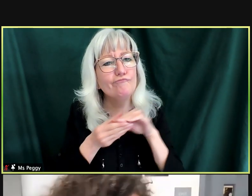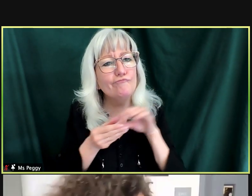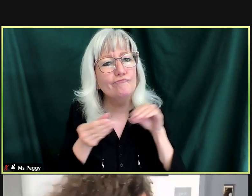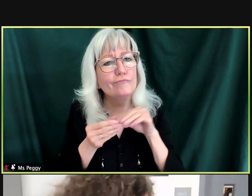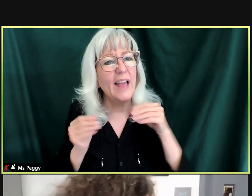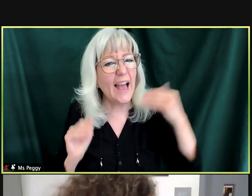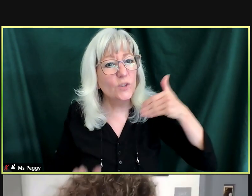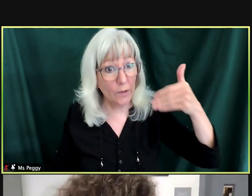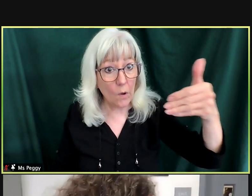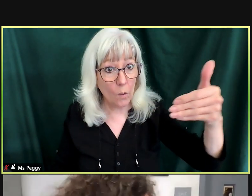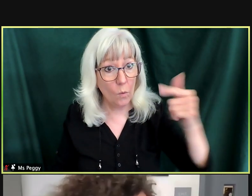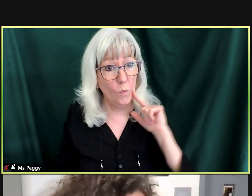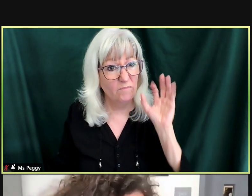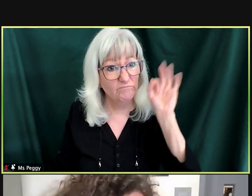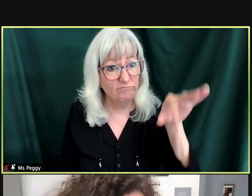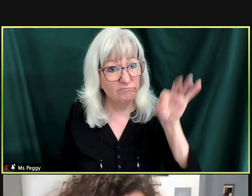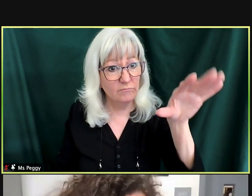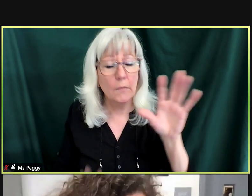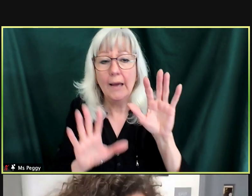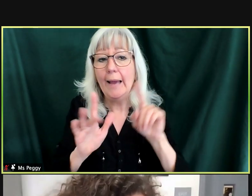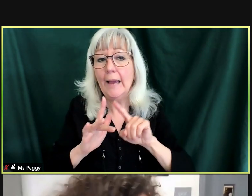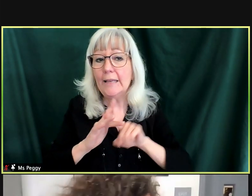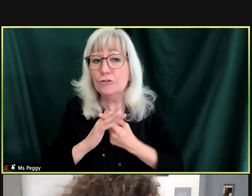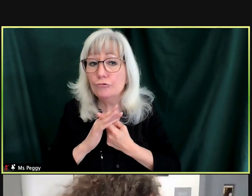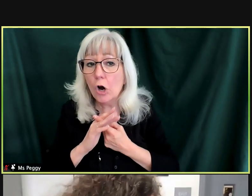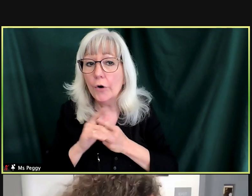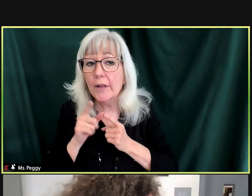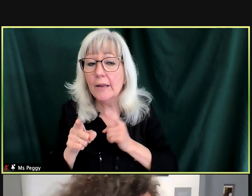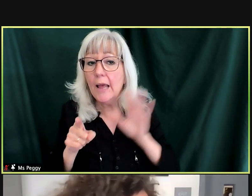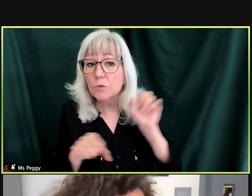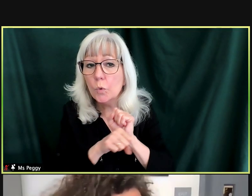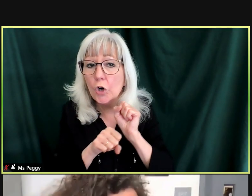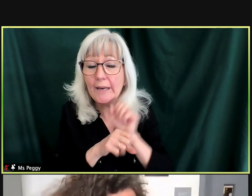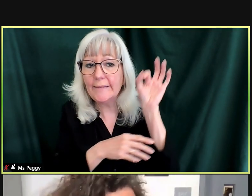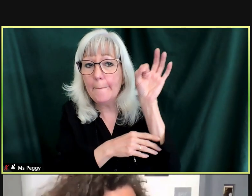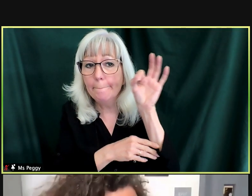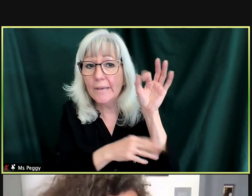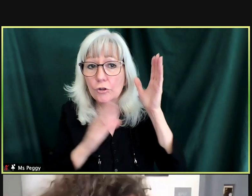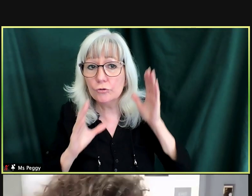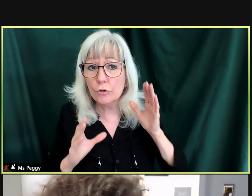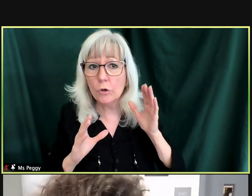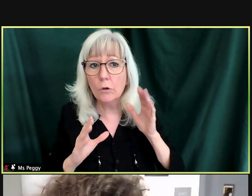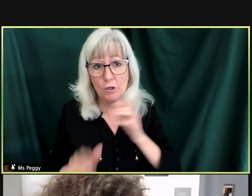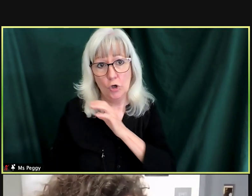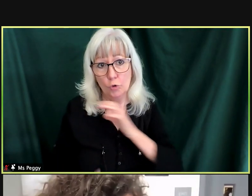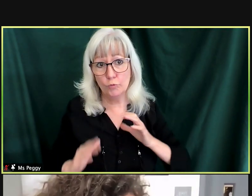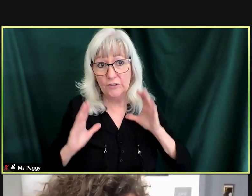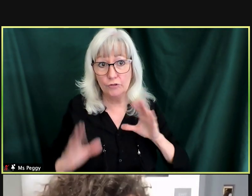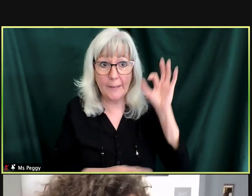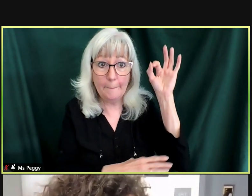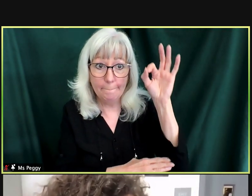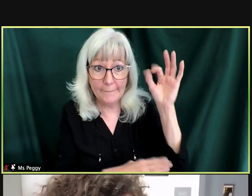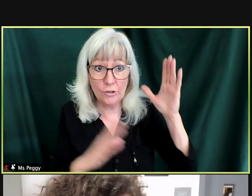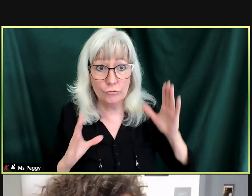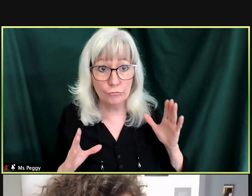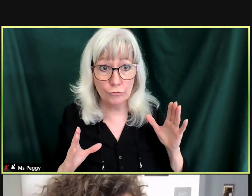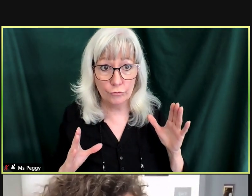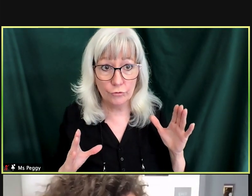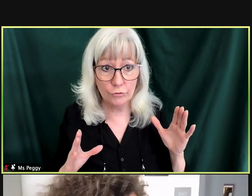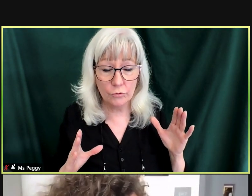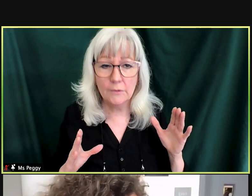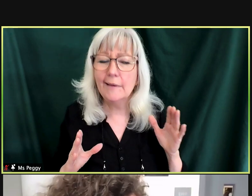we go. He started out as a minister. He was a Christian minister,